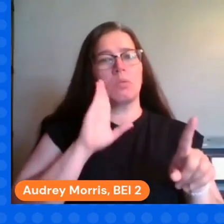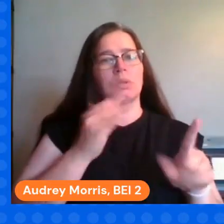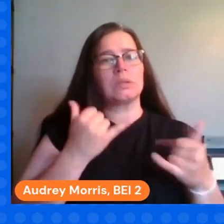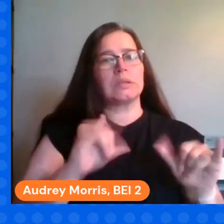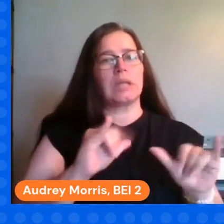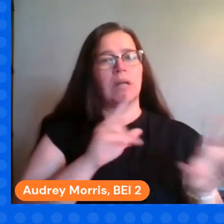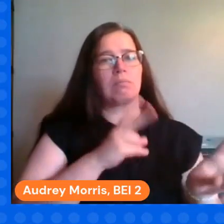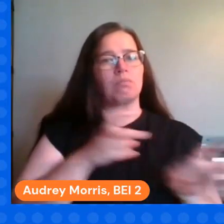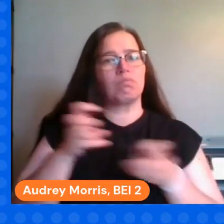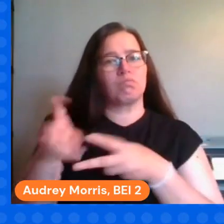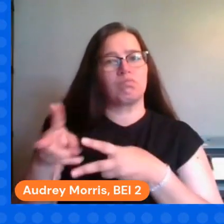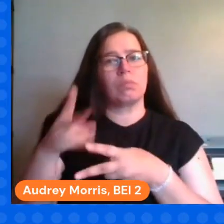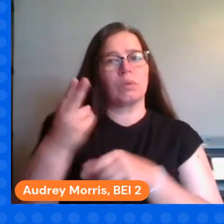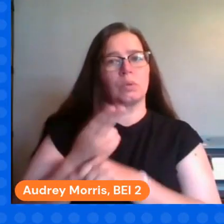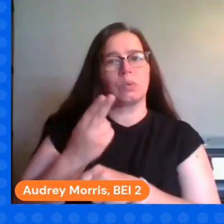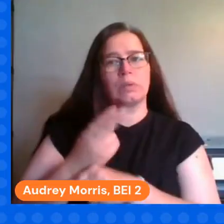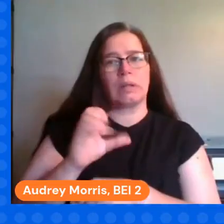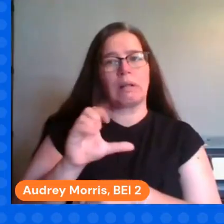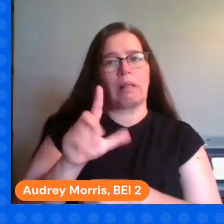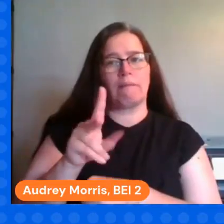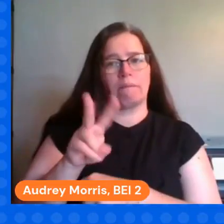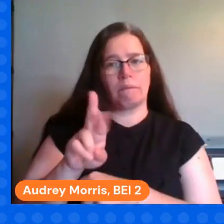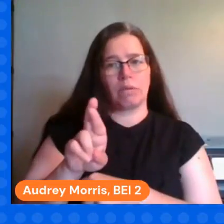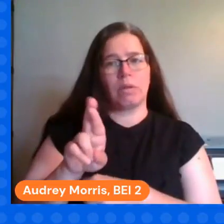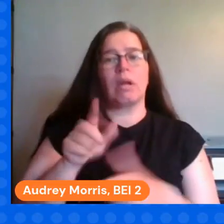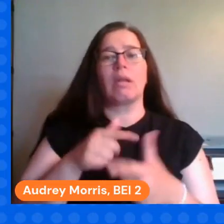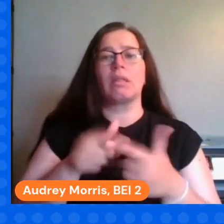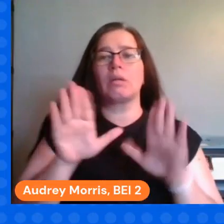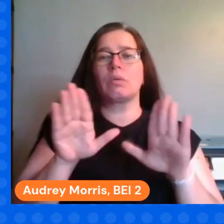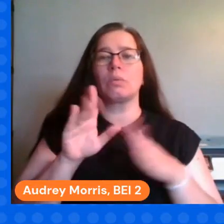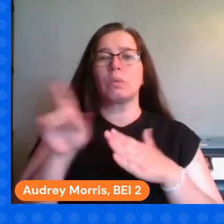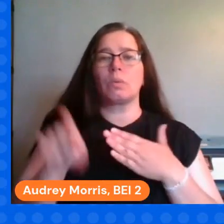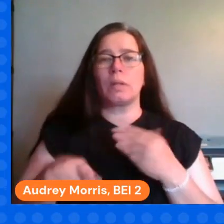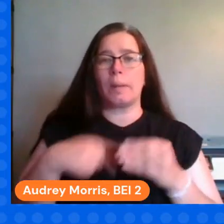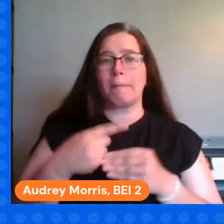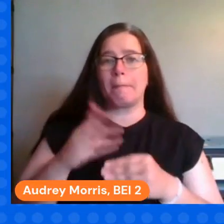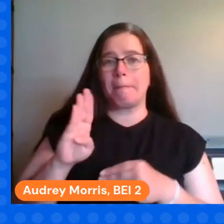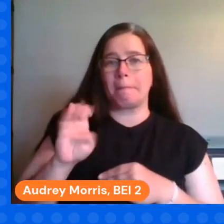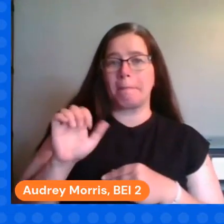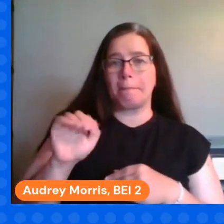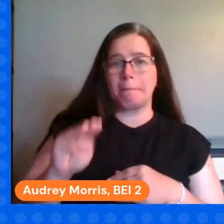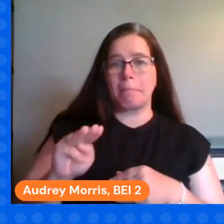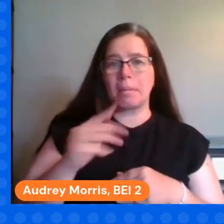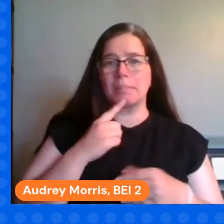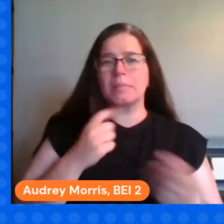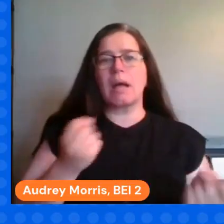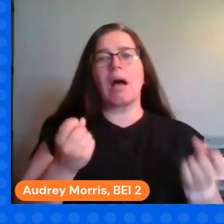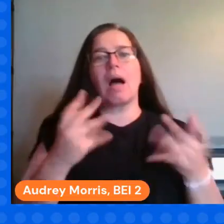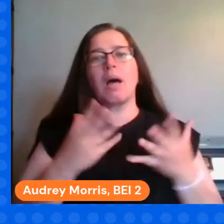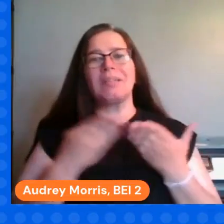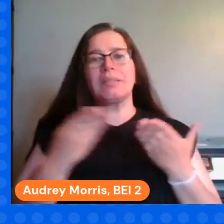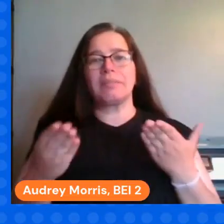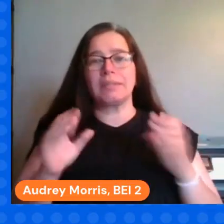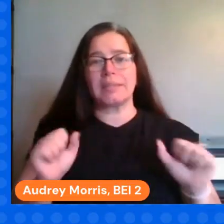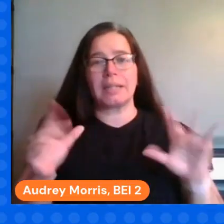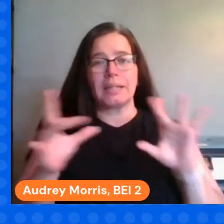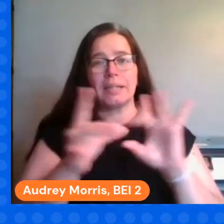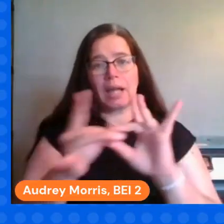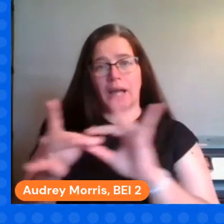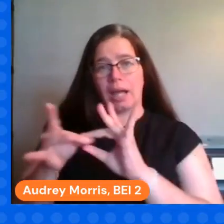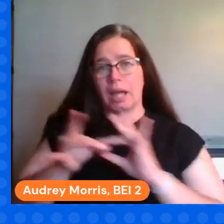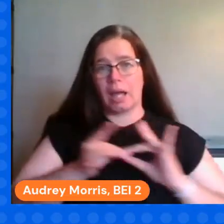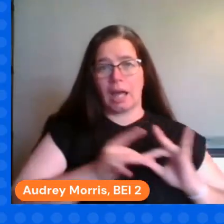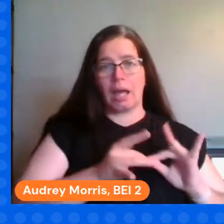for. And then there was a great question about Beam, and it was how many devices can be connected with the Beam feature, which is